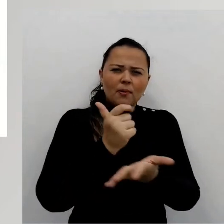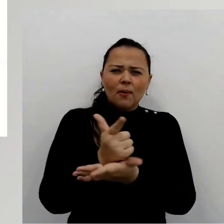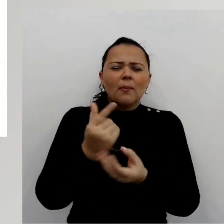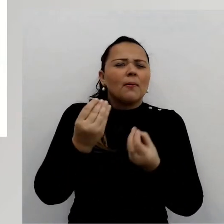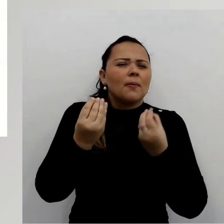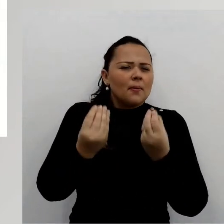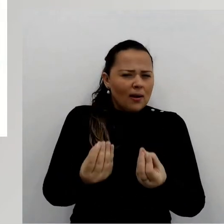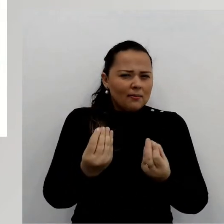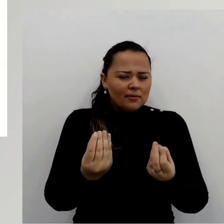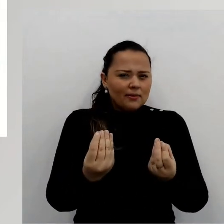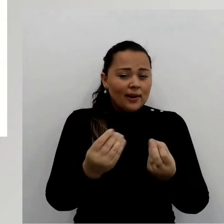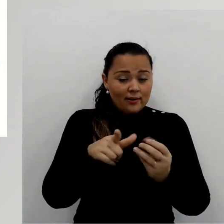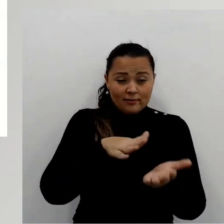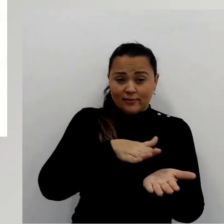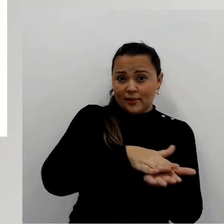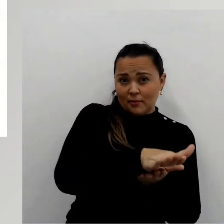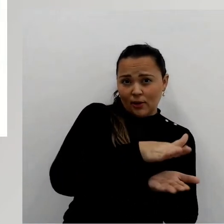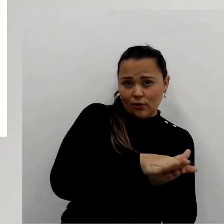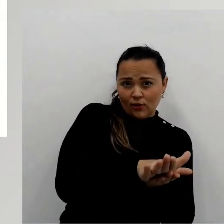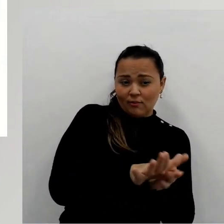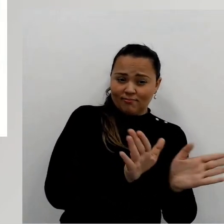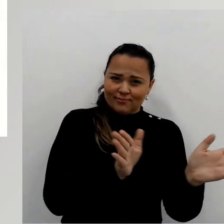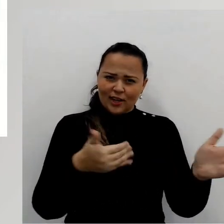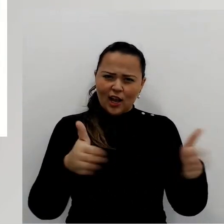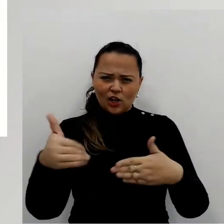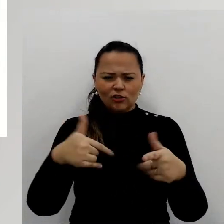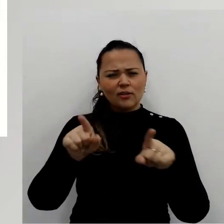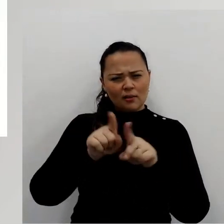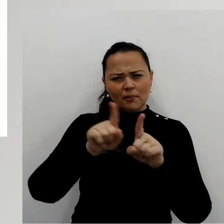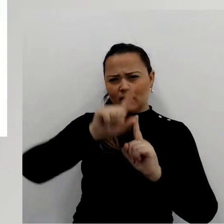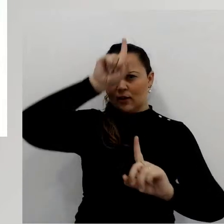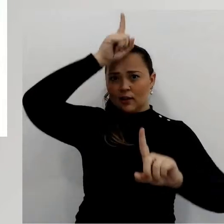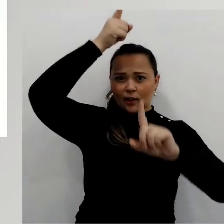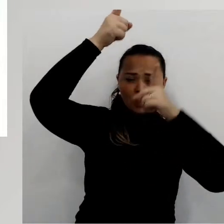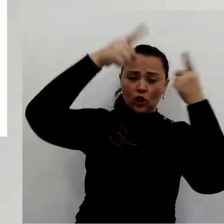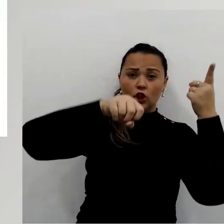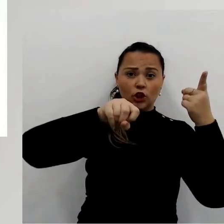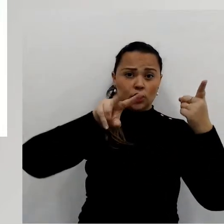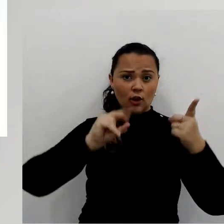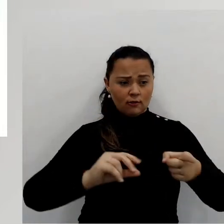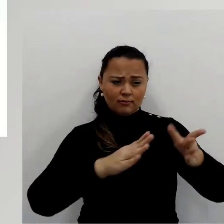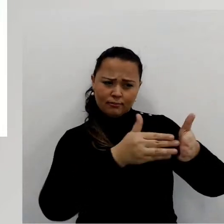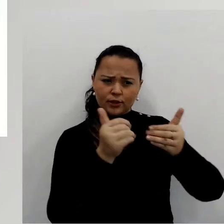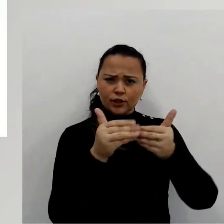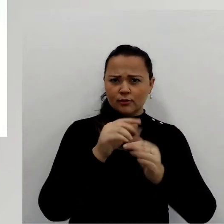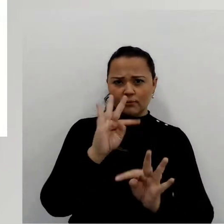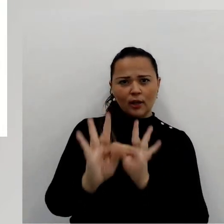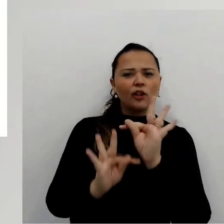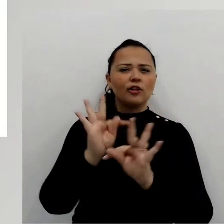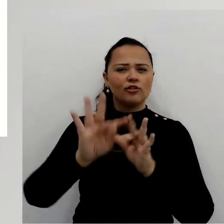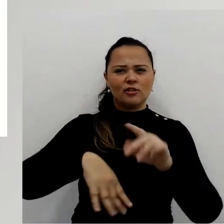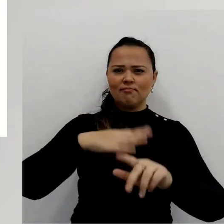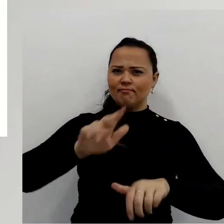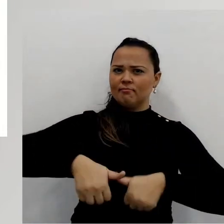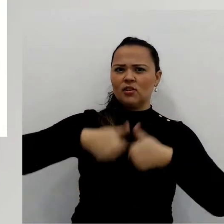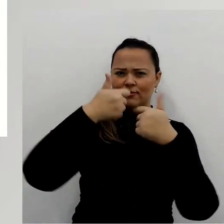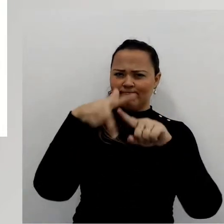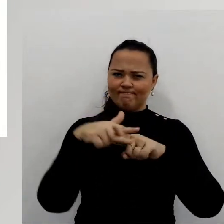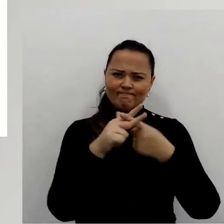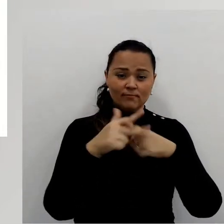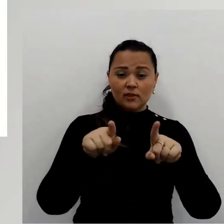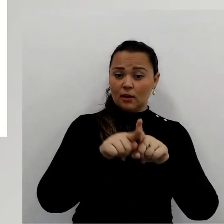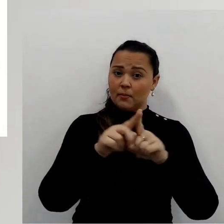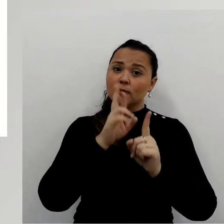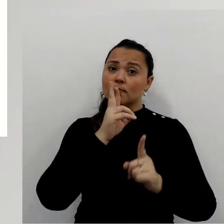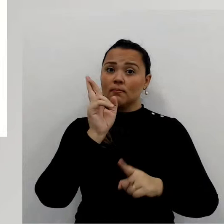actually creating new demand for new technologies. And as a result, new technologies are getting developed. But on the